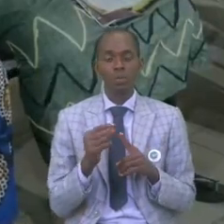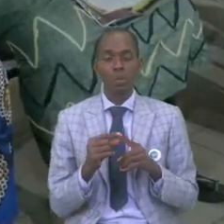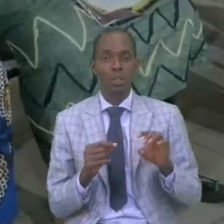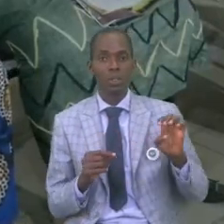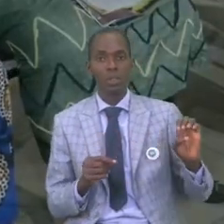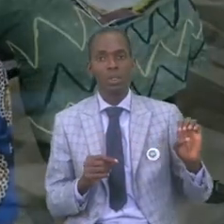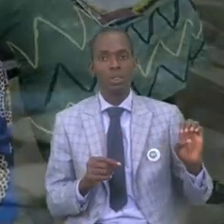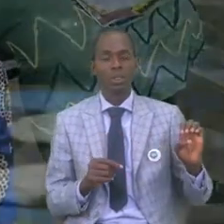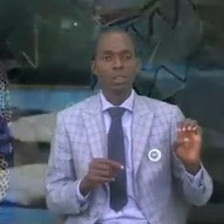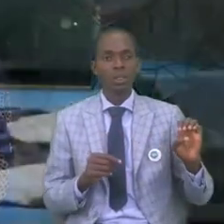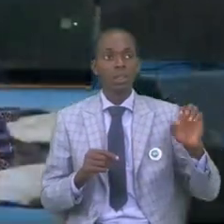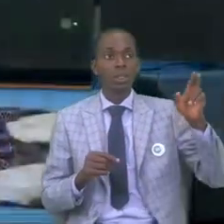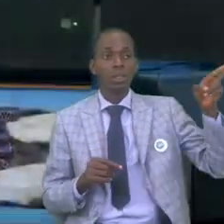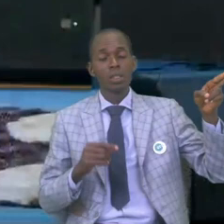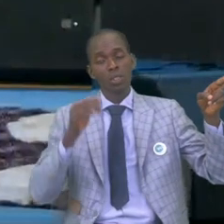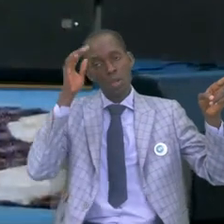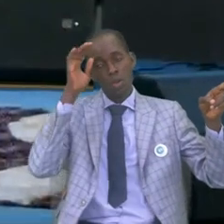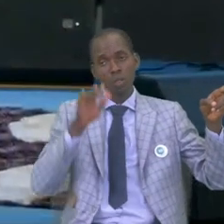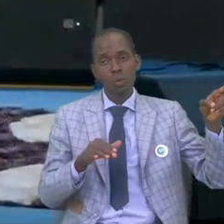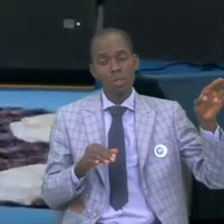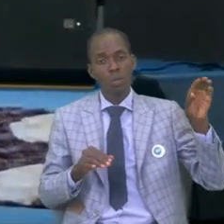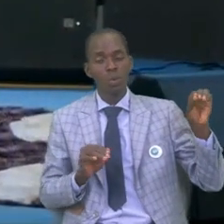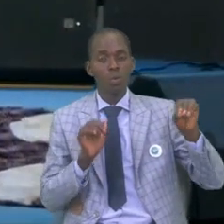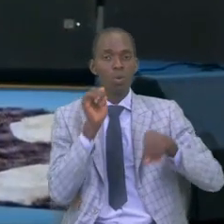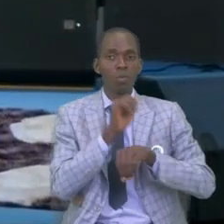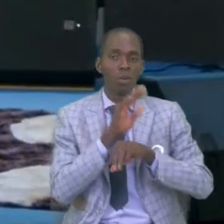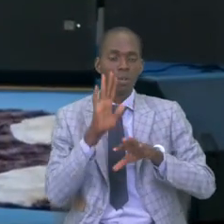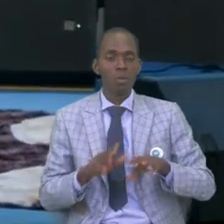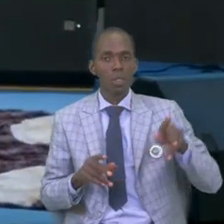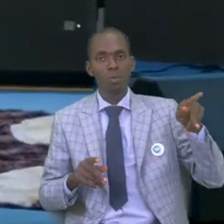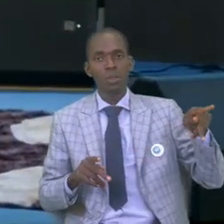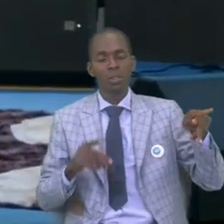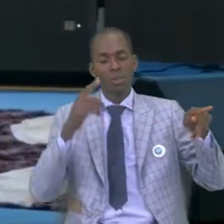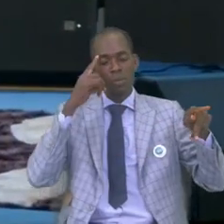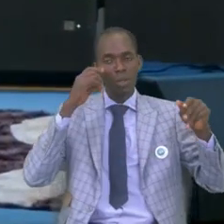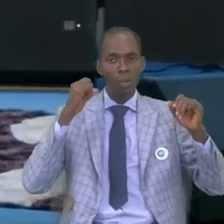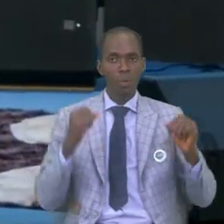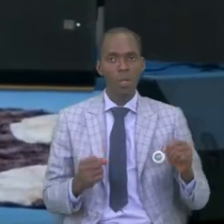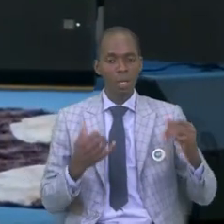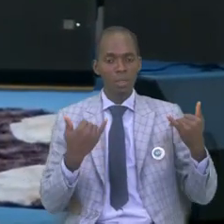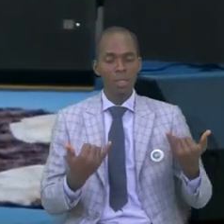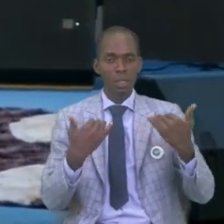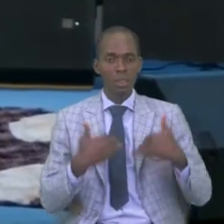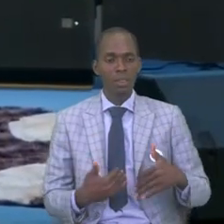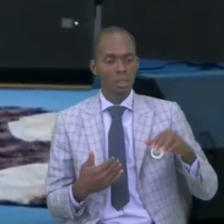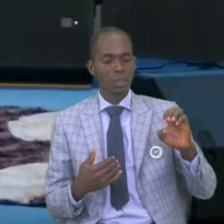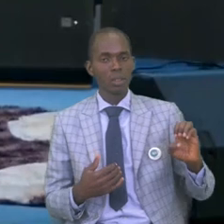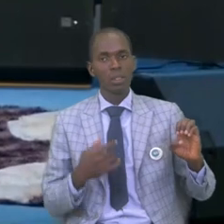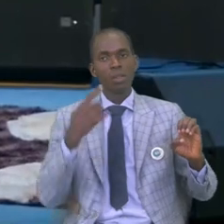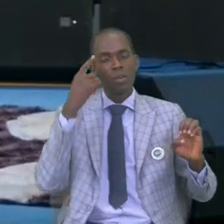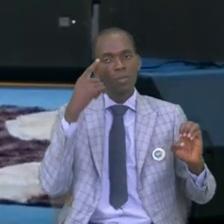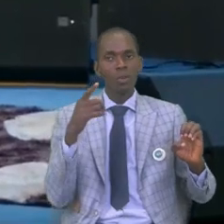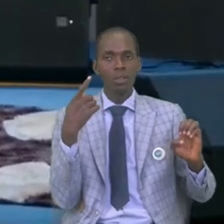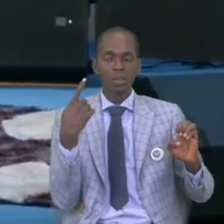the husband. O for the overcomer. P for the power. And E for the